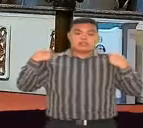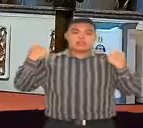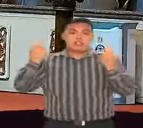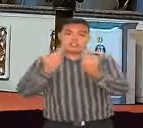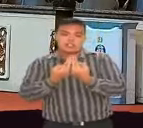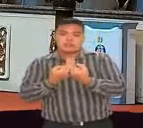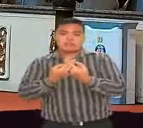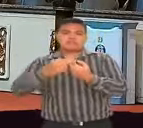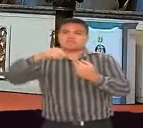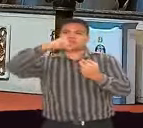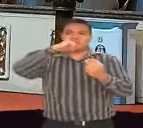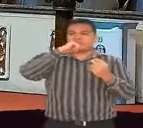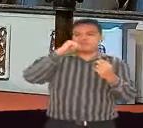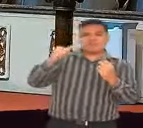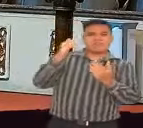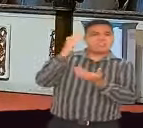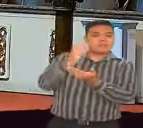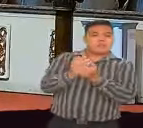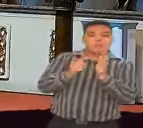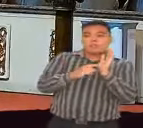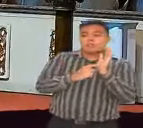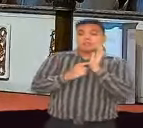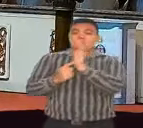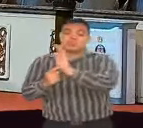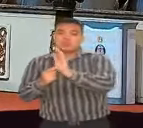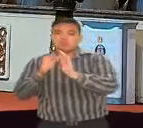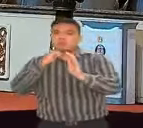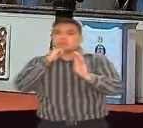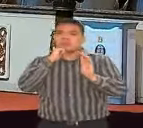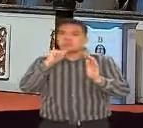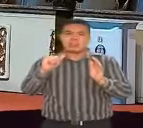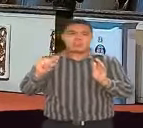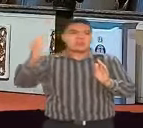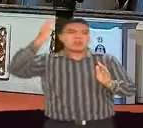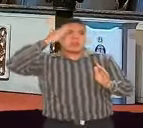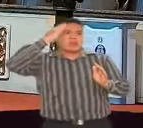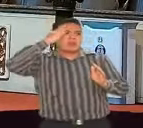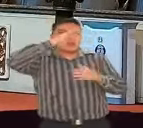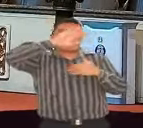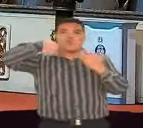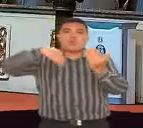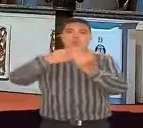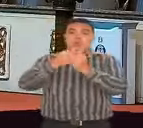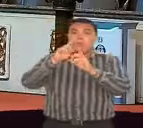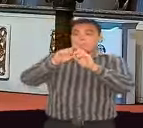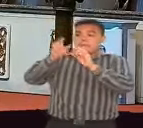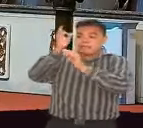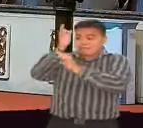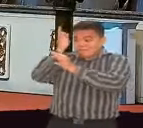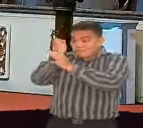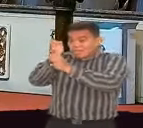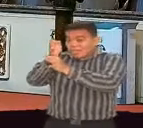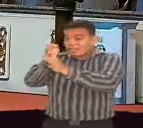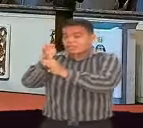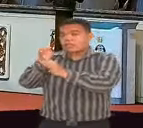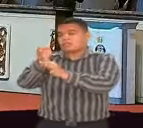but availability. It is not fame but faith. And magbantay ta mga kaigsuunan ni ana.